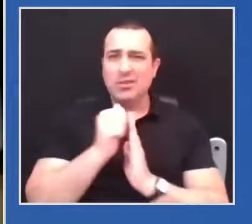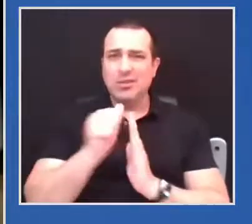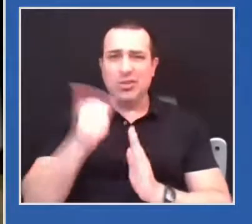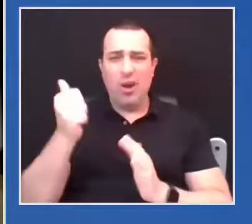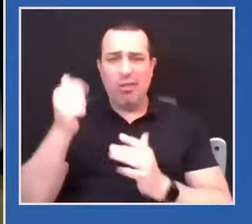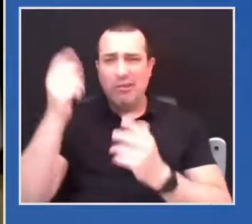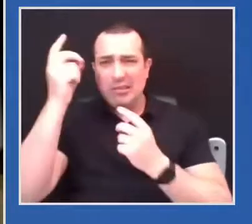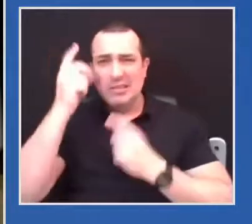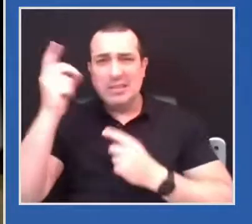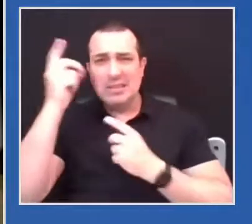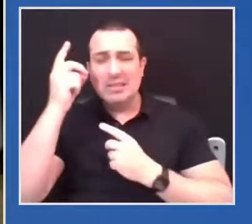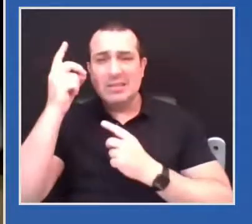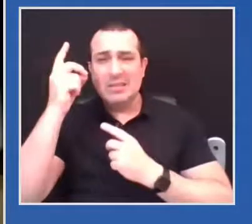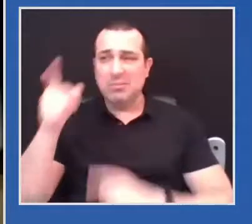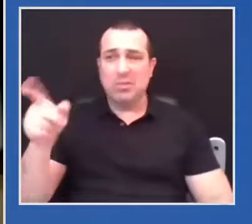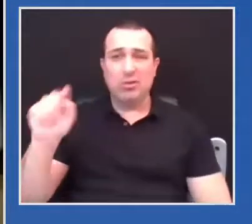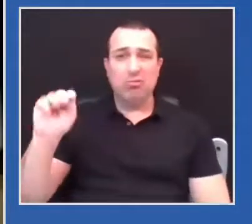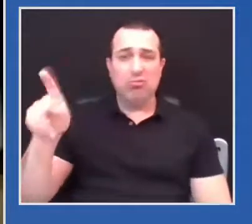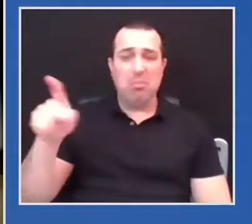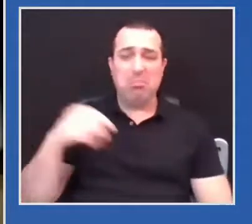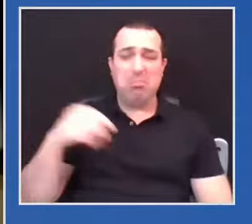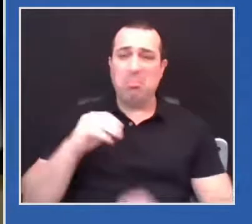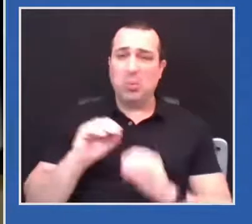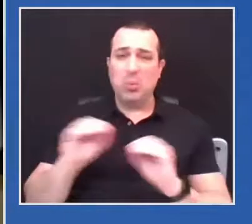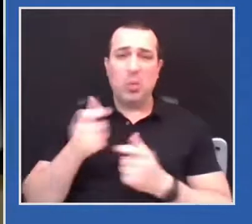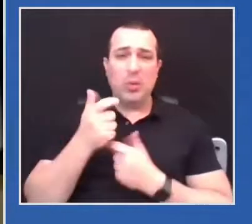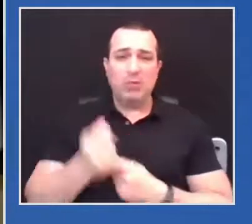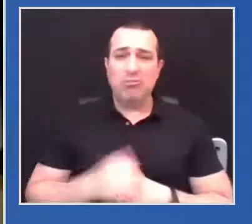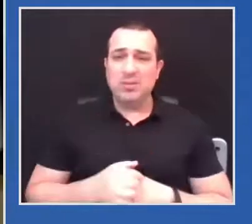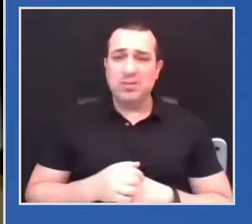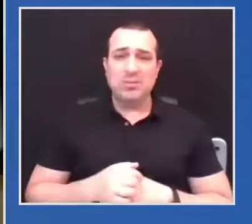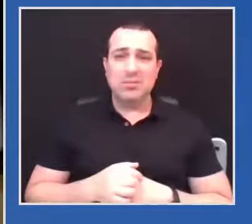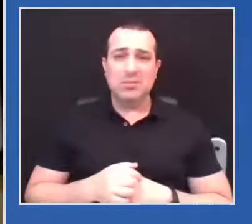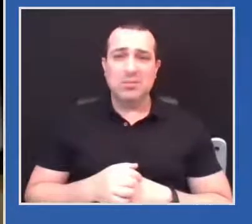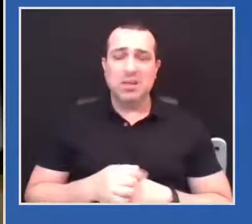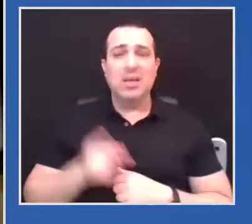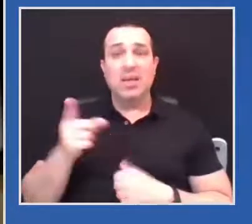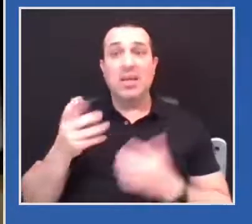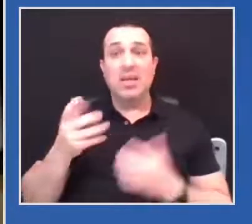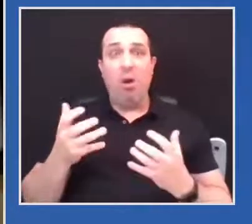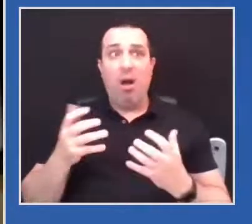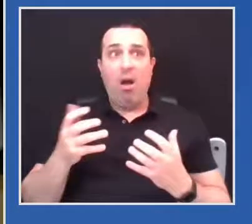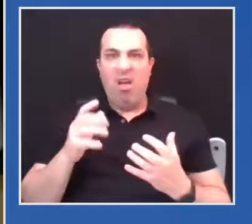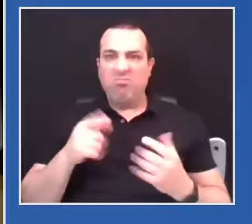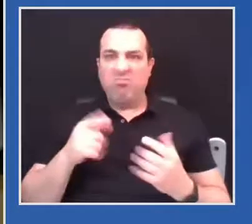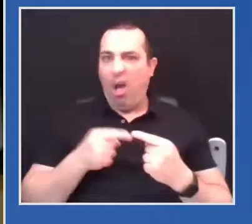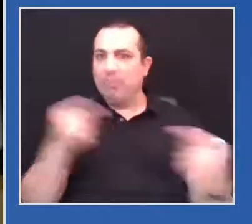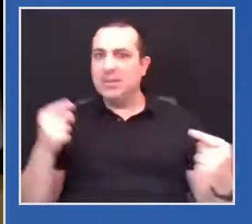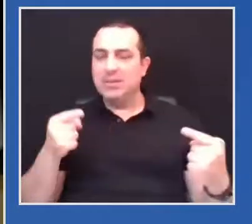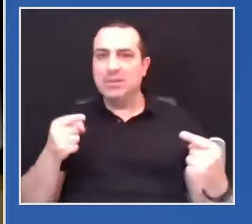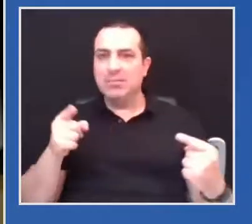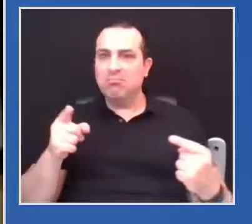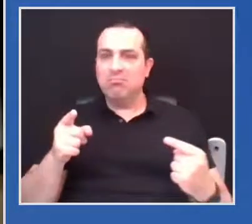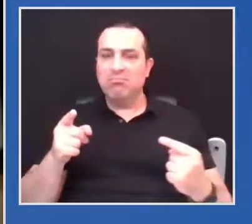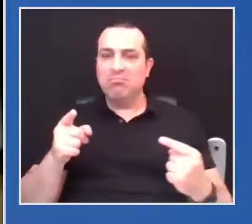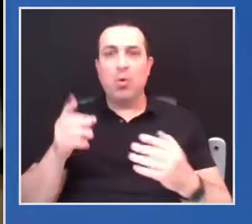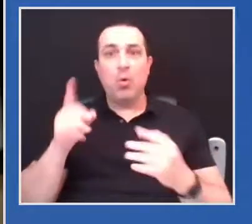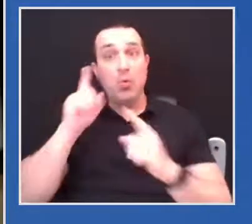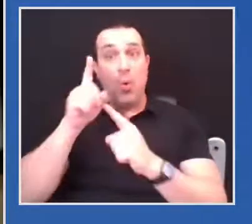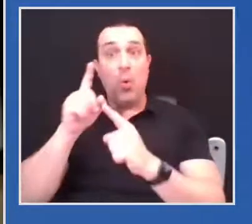Donald Trump has no interest. In fact, he wants to do the opposite. He proposes more tax cuts for the super